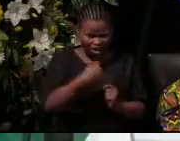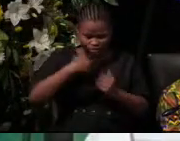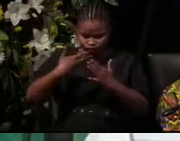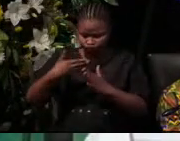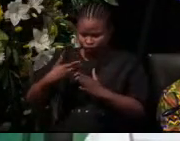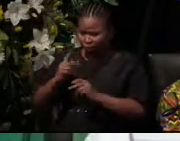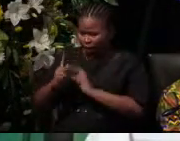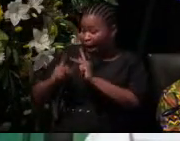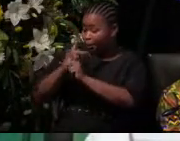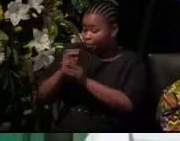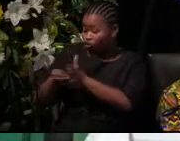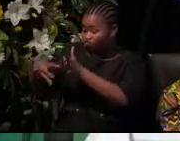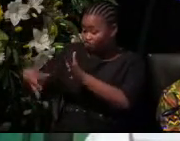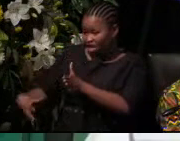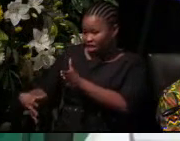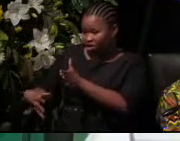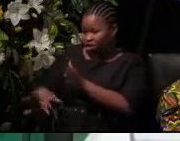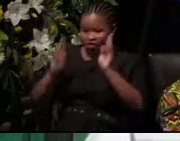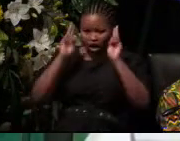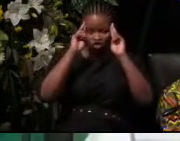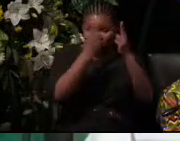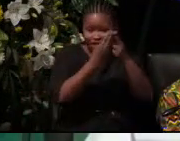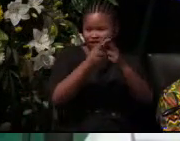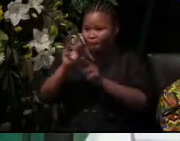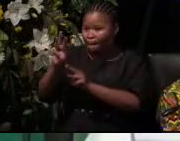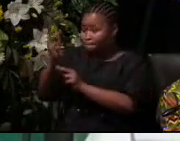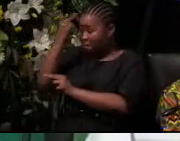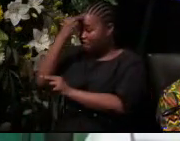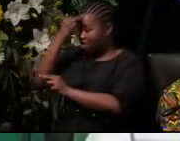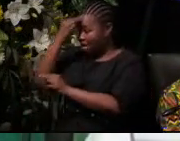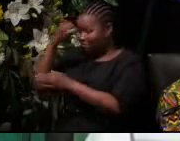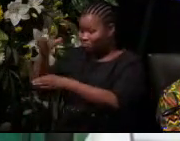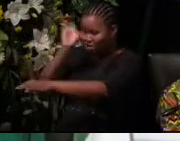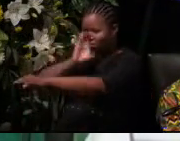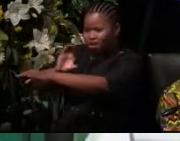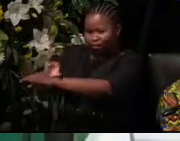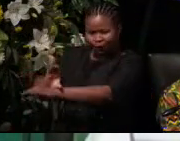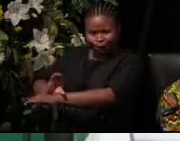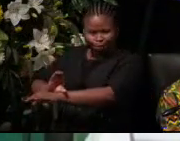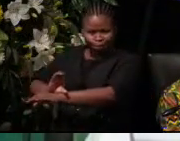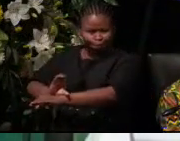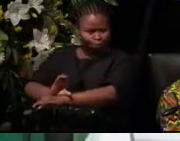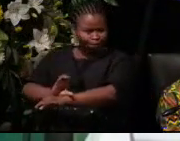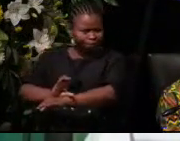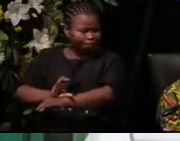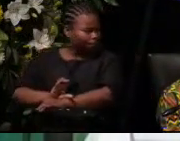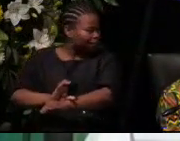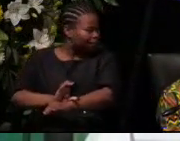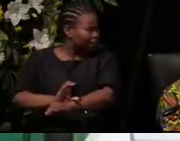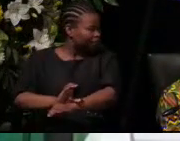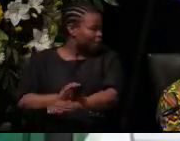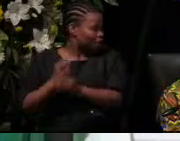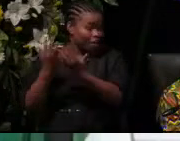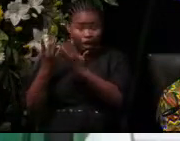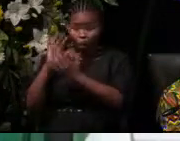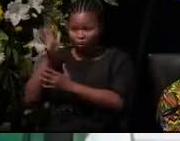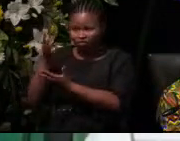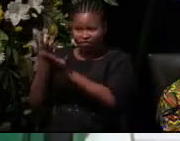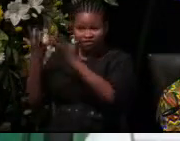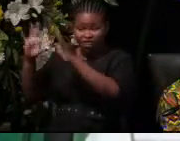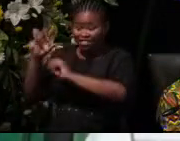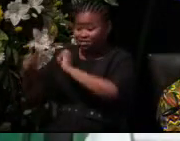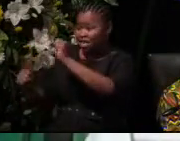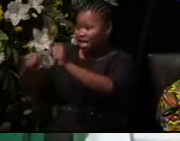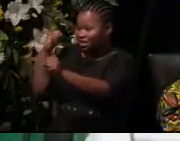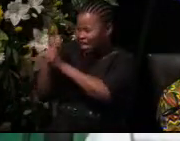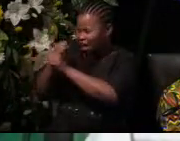also a student in the invest in African campus I have committed to to prove that I will finish